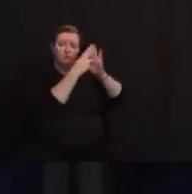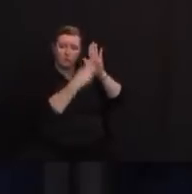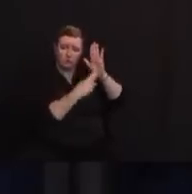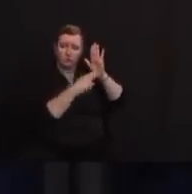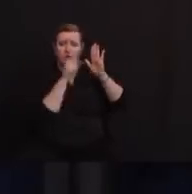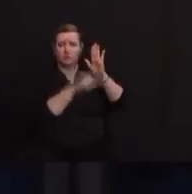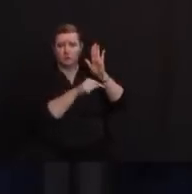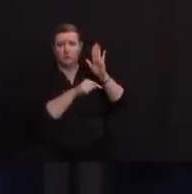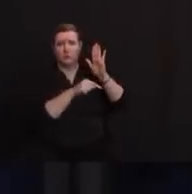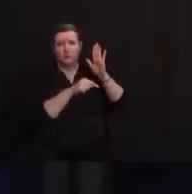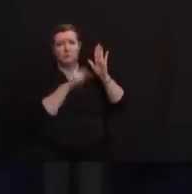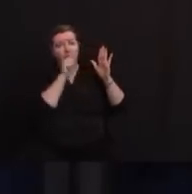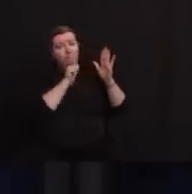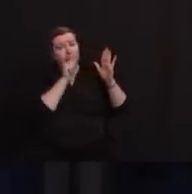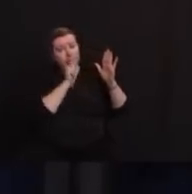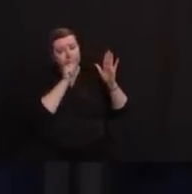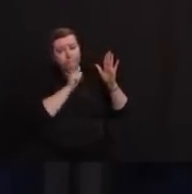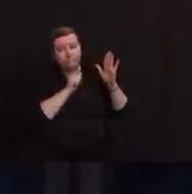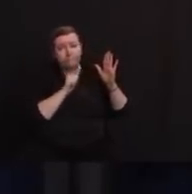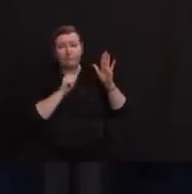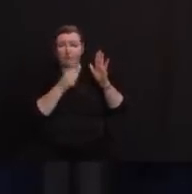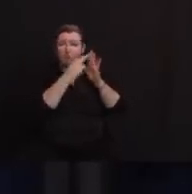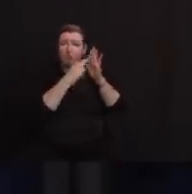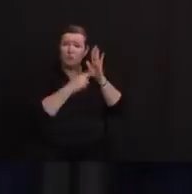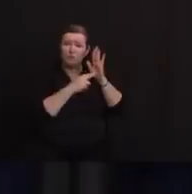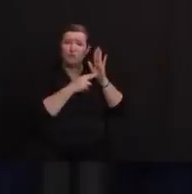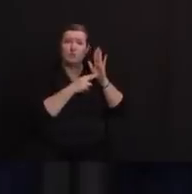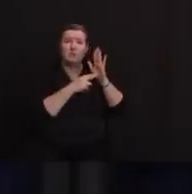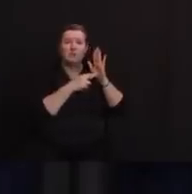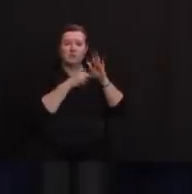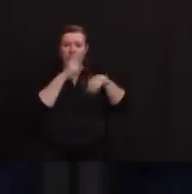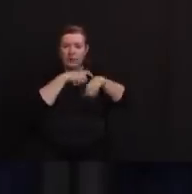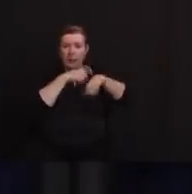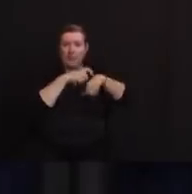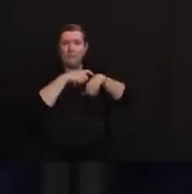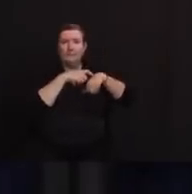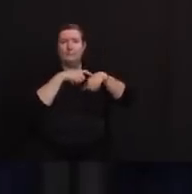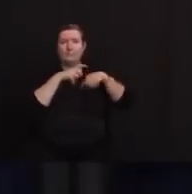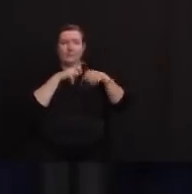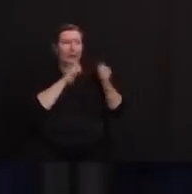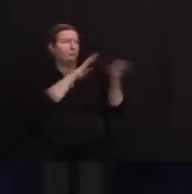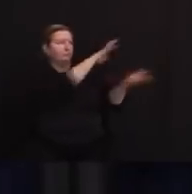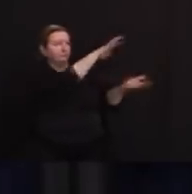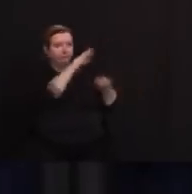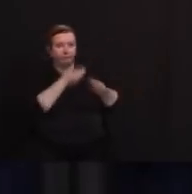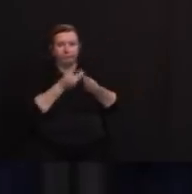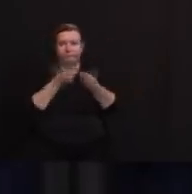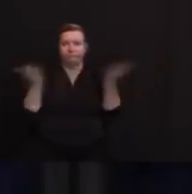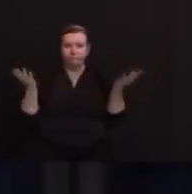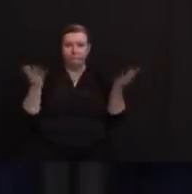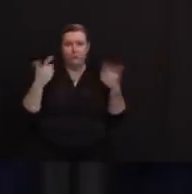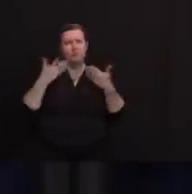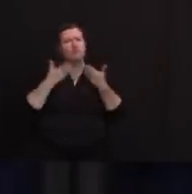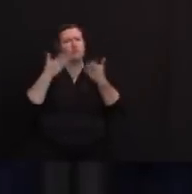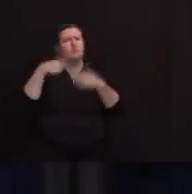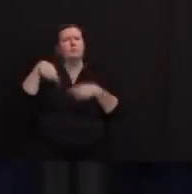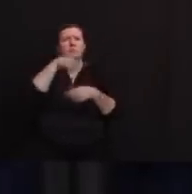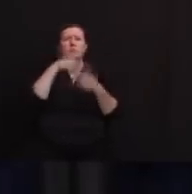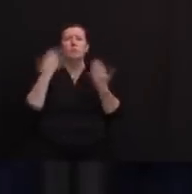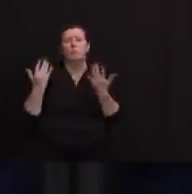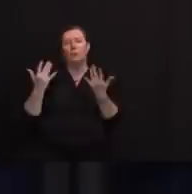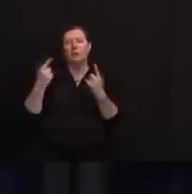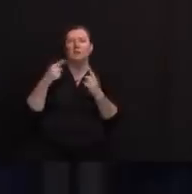patience throughout the registration and vaccination distribution process. We are recommending that the public wait until there